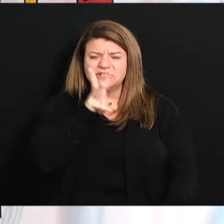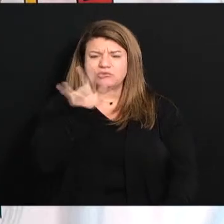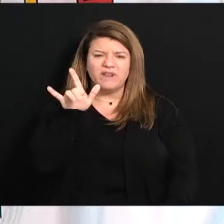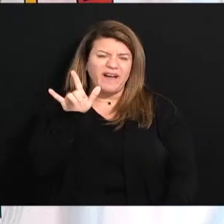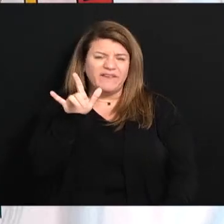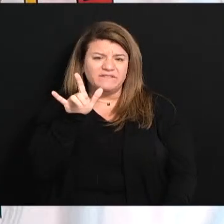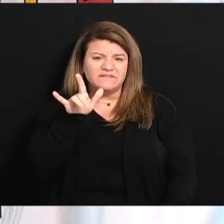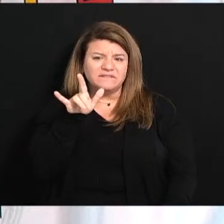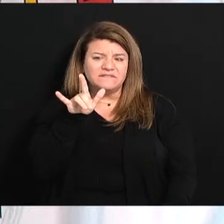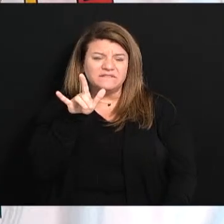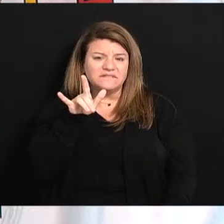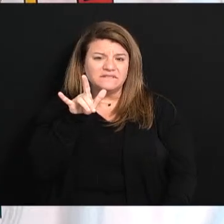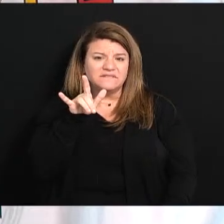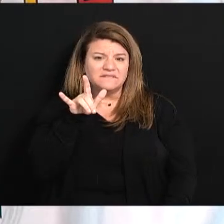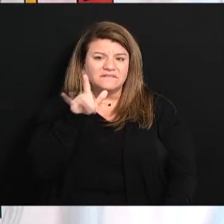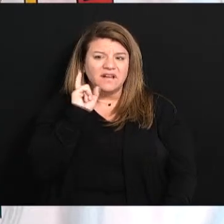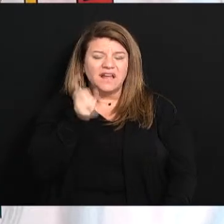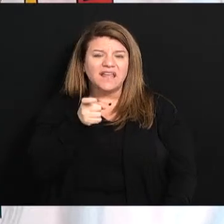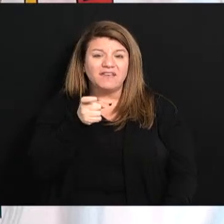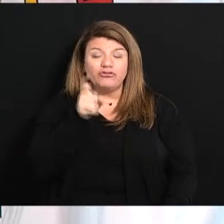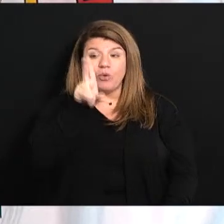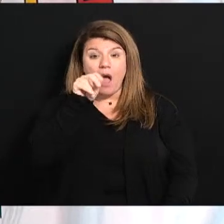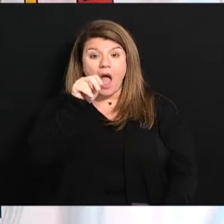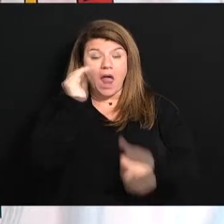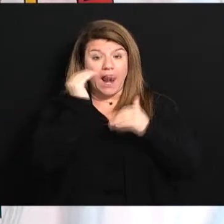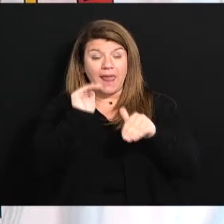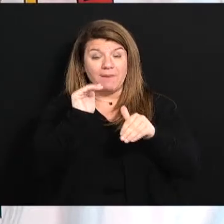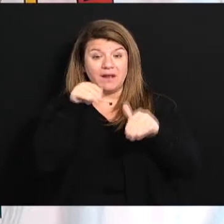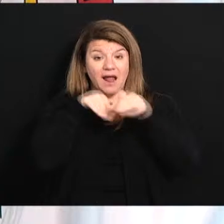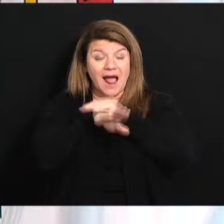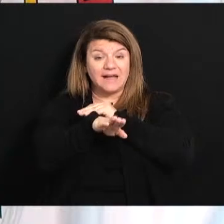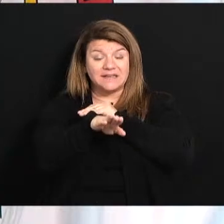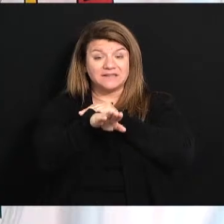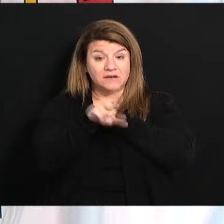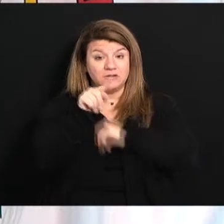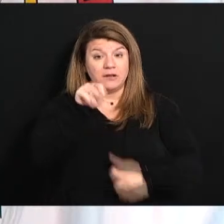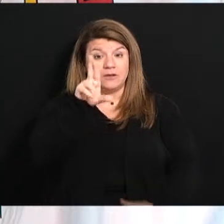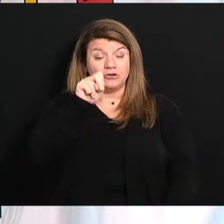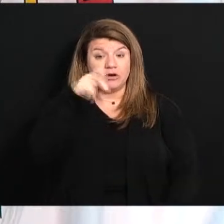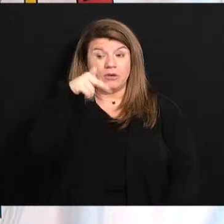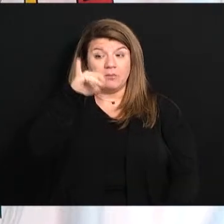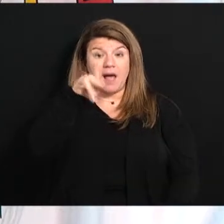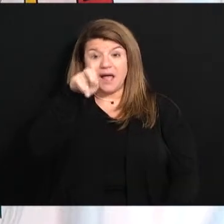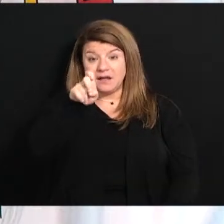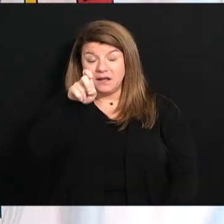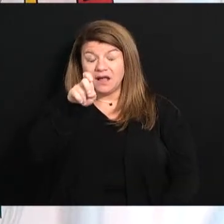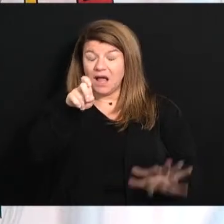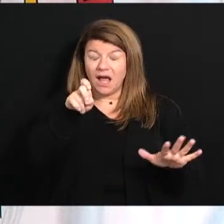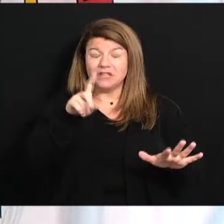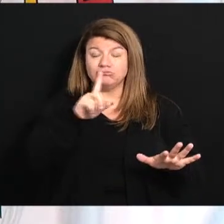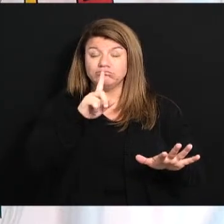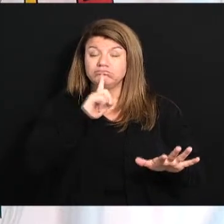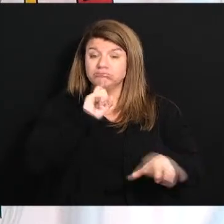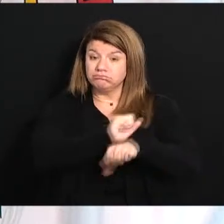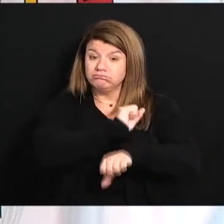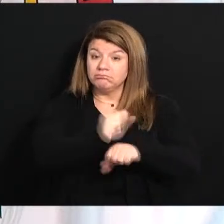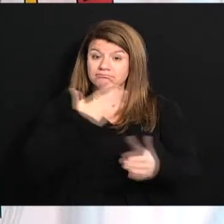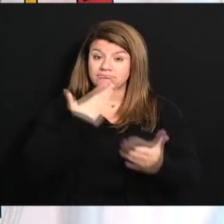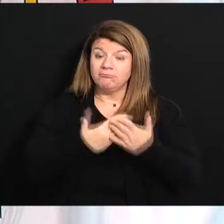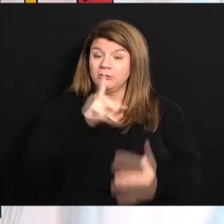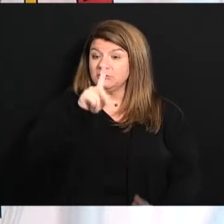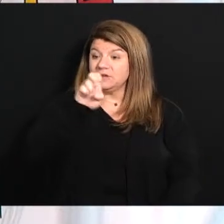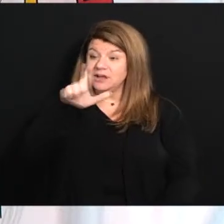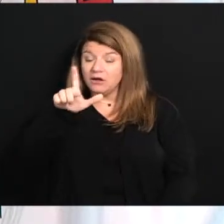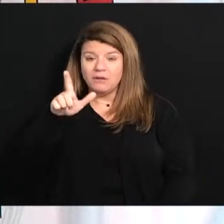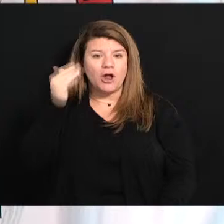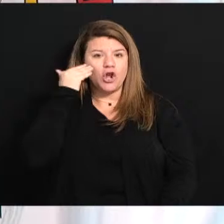$26.25. It gives you unlimited access to the turnpike. You know, it is a real bargain and everything. But with all